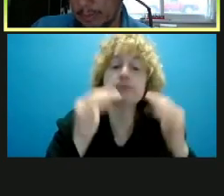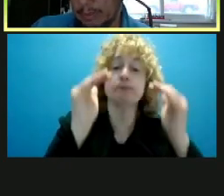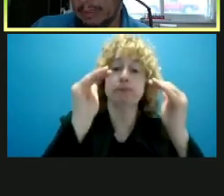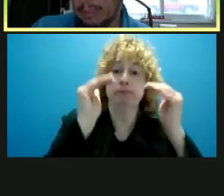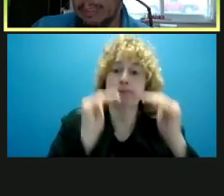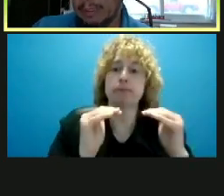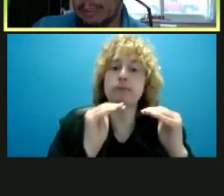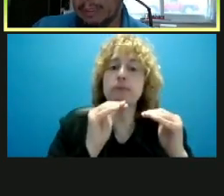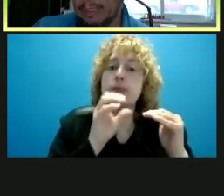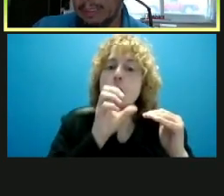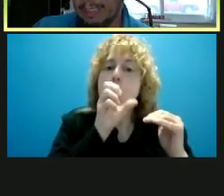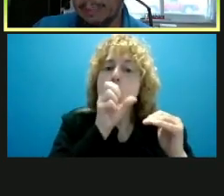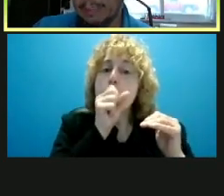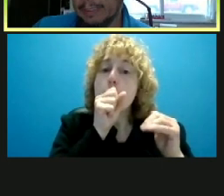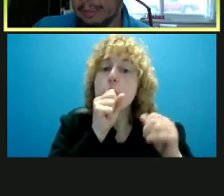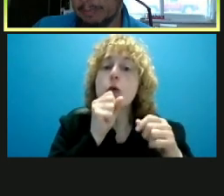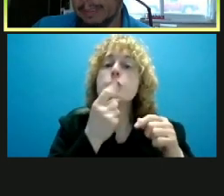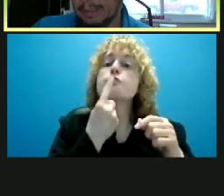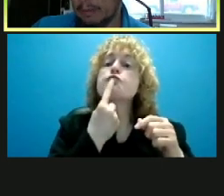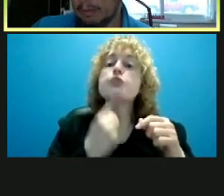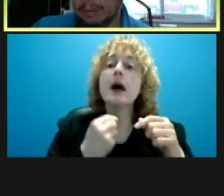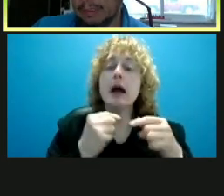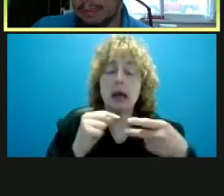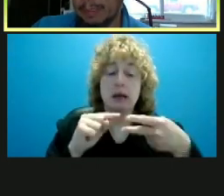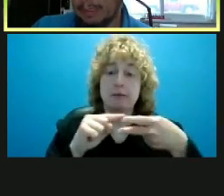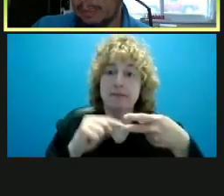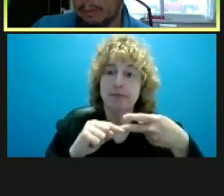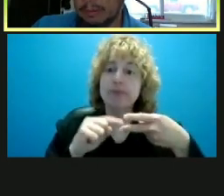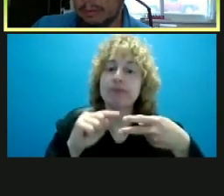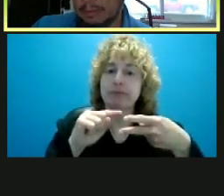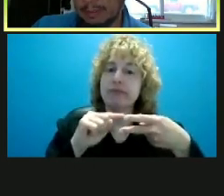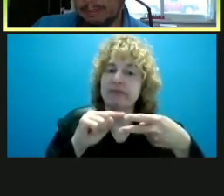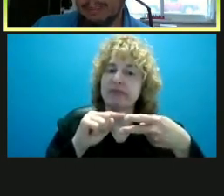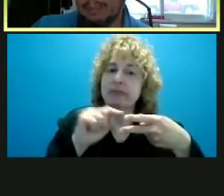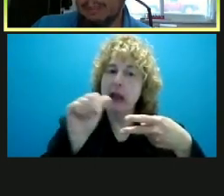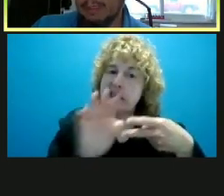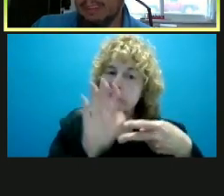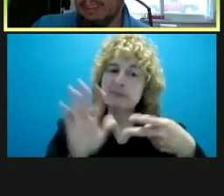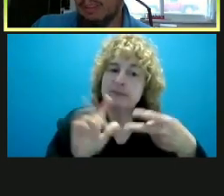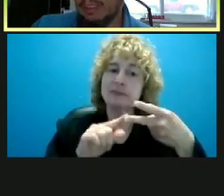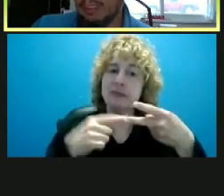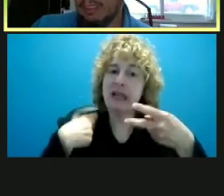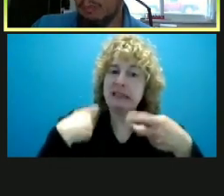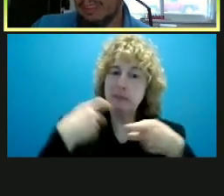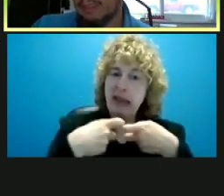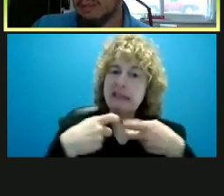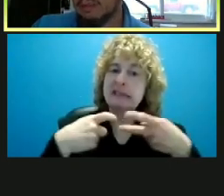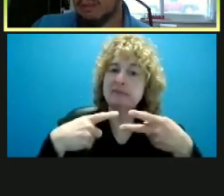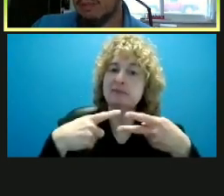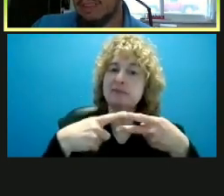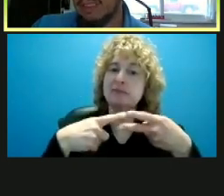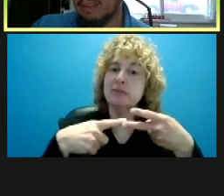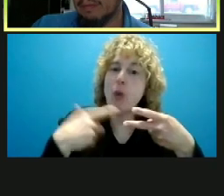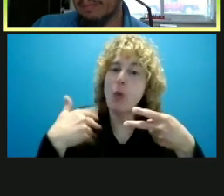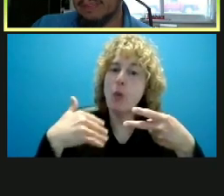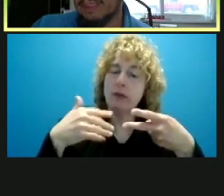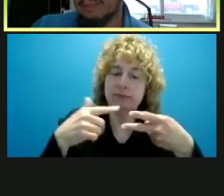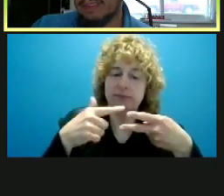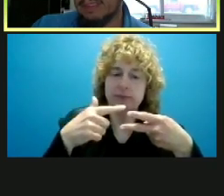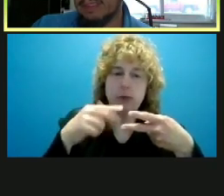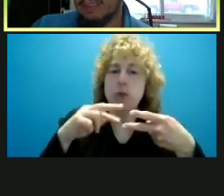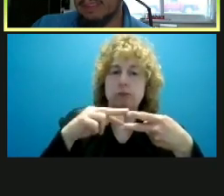bottom are Asian and Hispanic. So Hispanic does really badly. We have some level